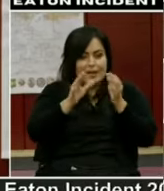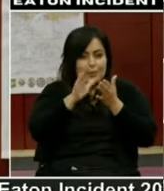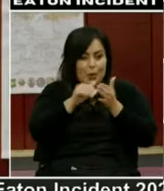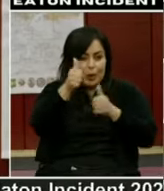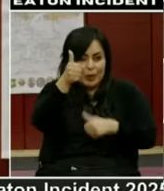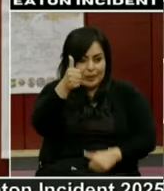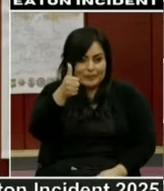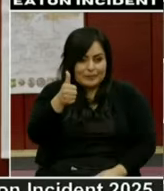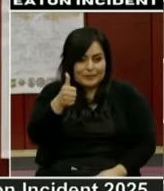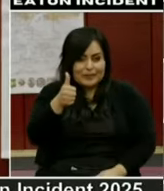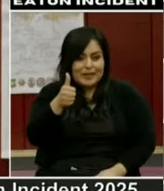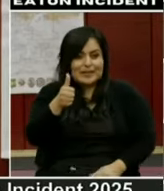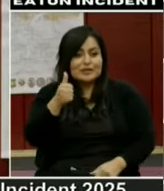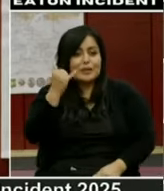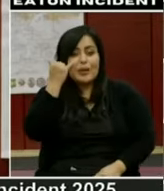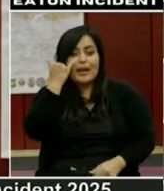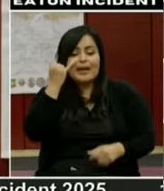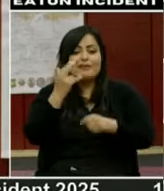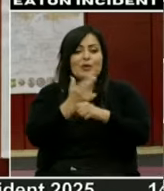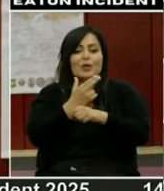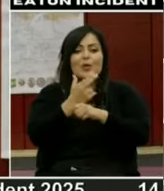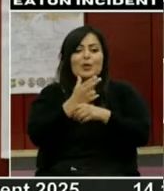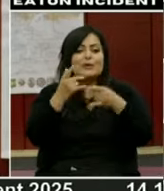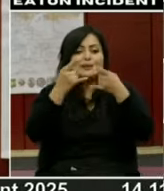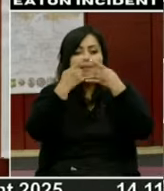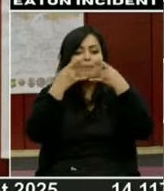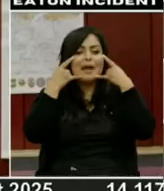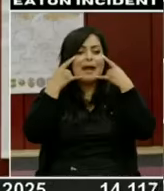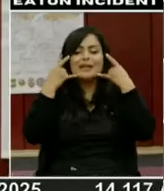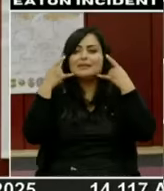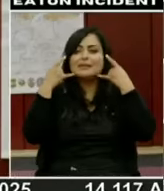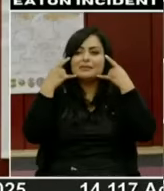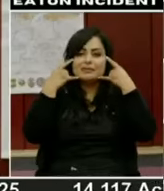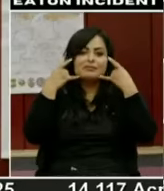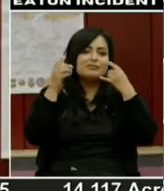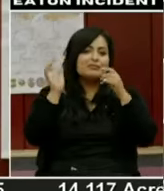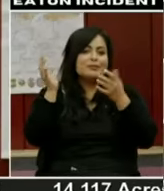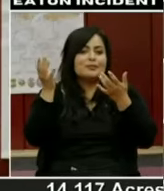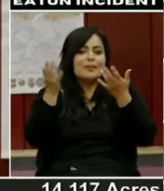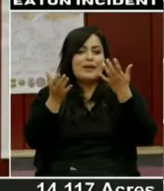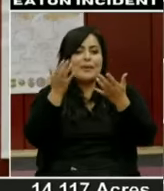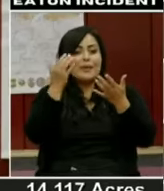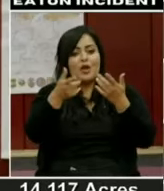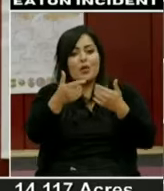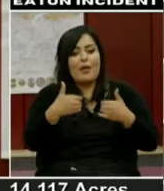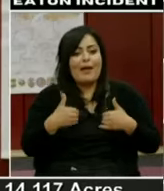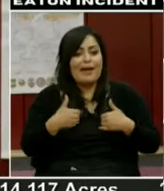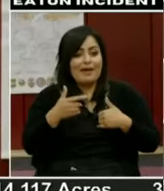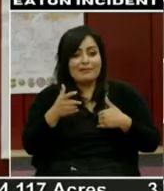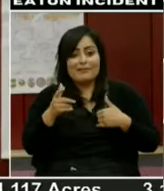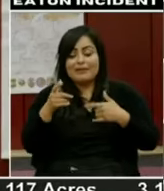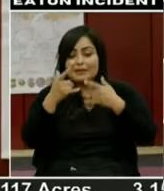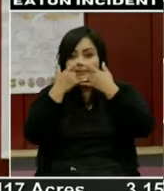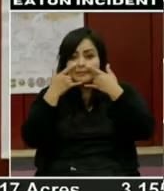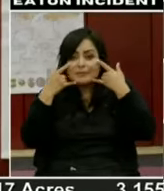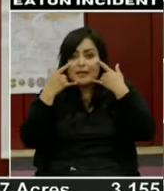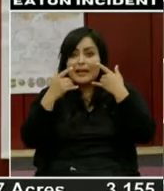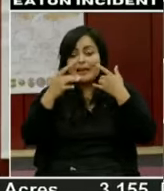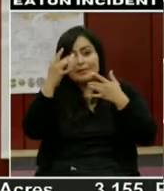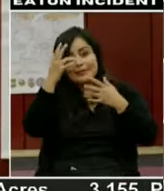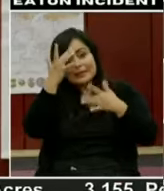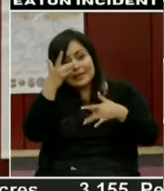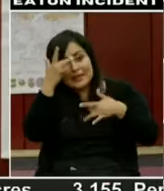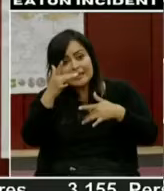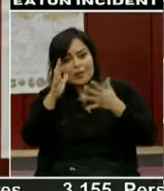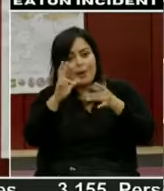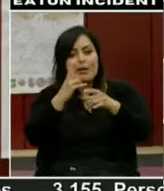you. Don't use it that way, please. If you're using it to protect us from any respiratory issues you might want to share, I appreciate that as well. I'll